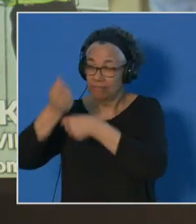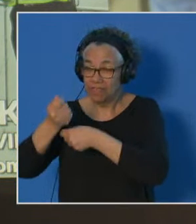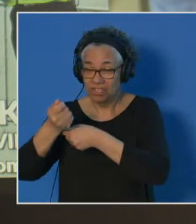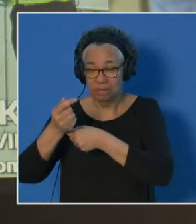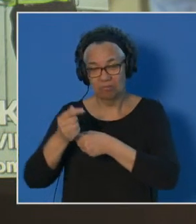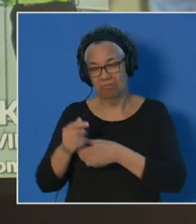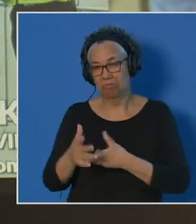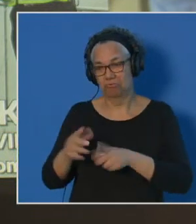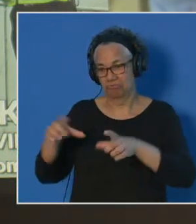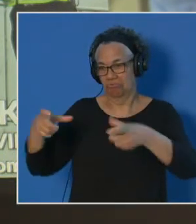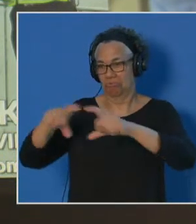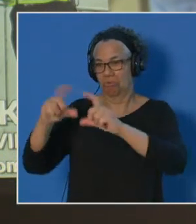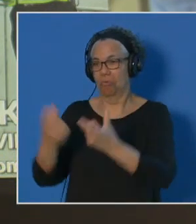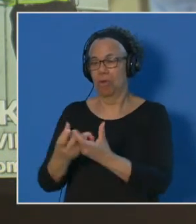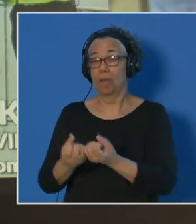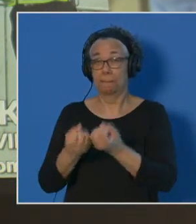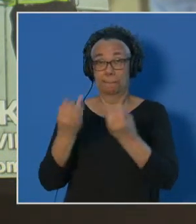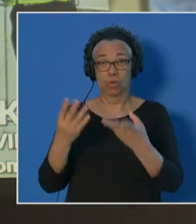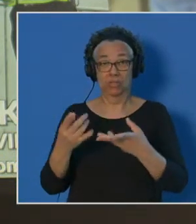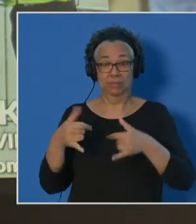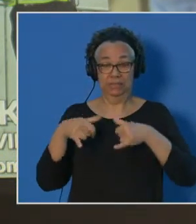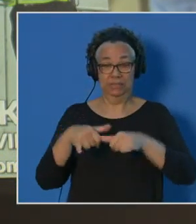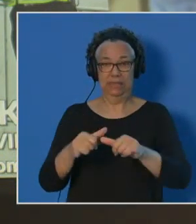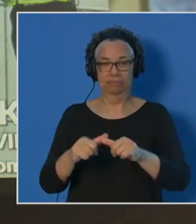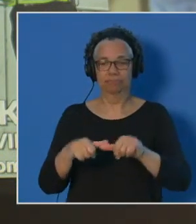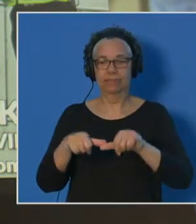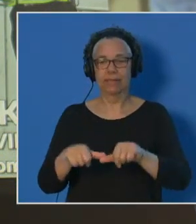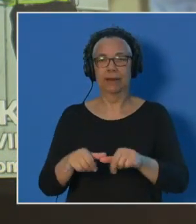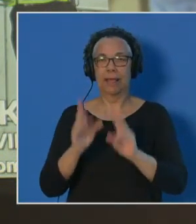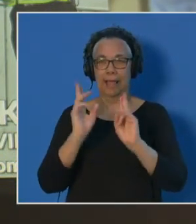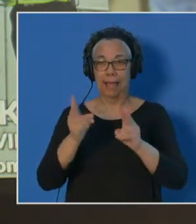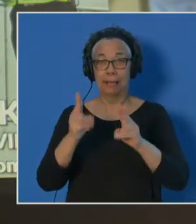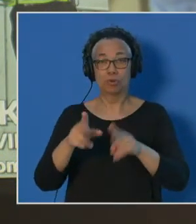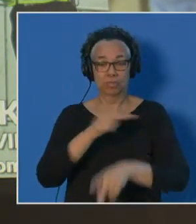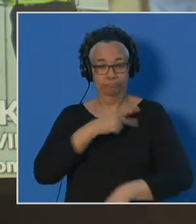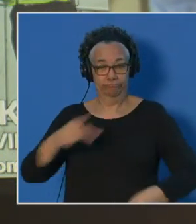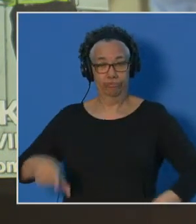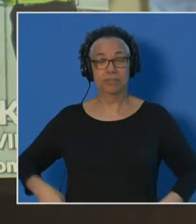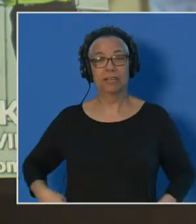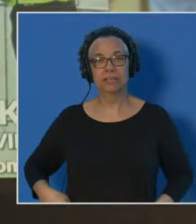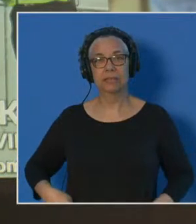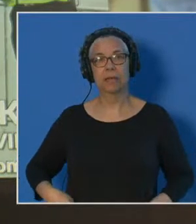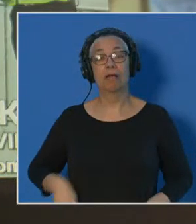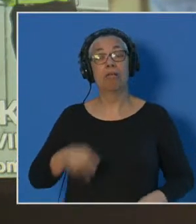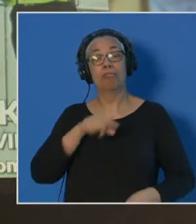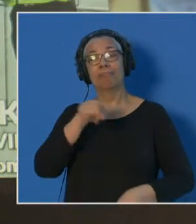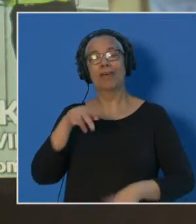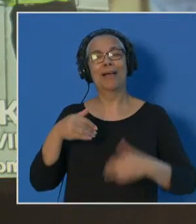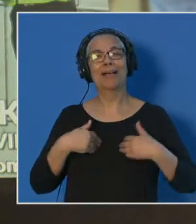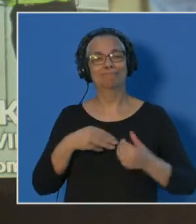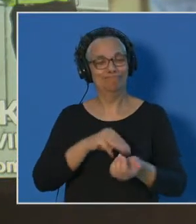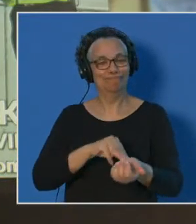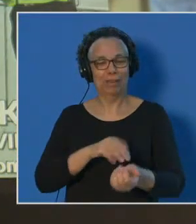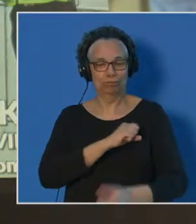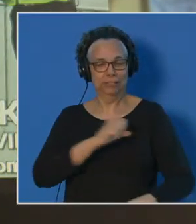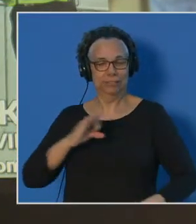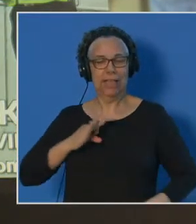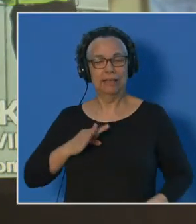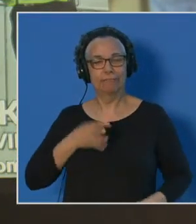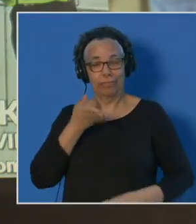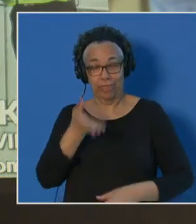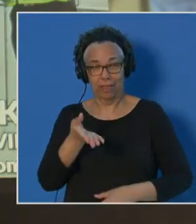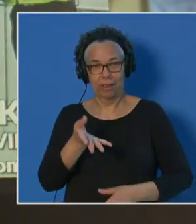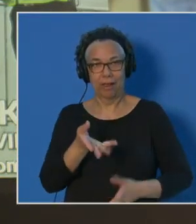Hamilton Princess. Hamilton Princess will have medical staff on board and be ready to